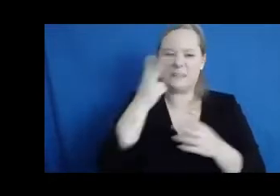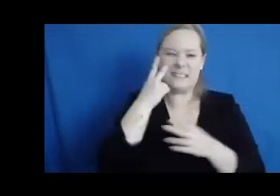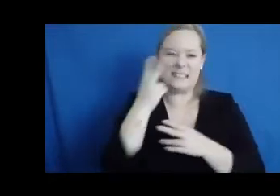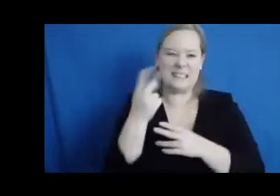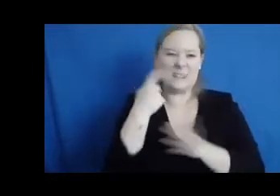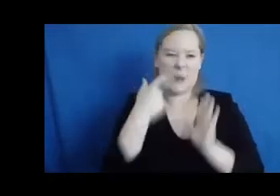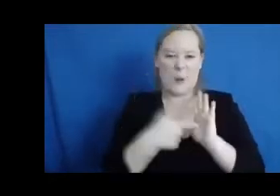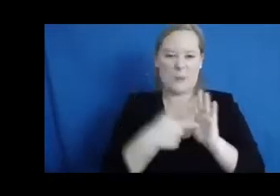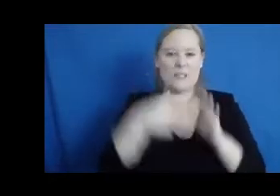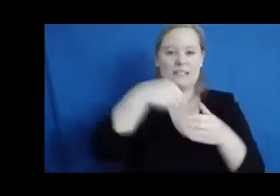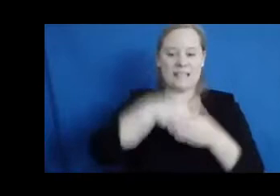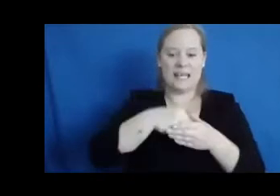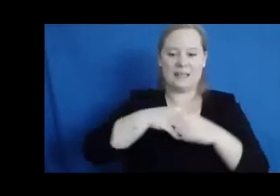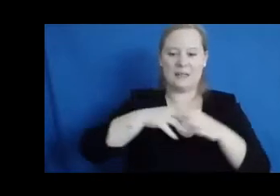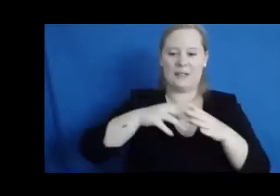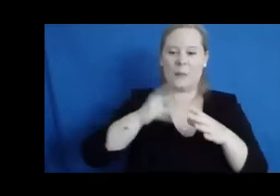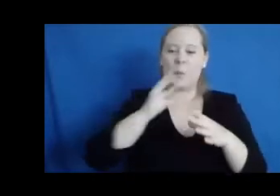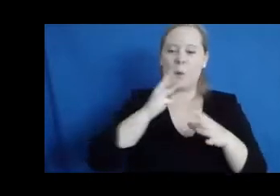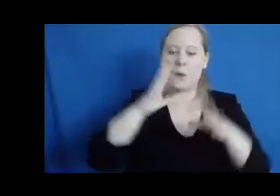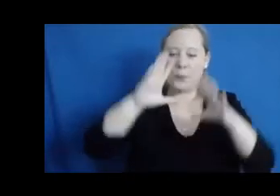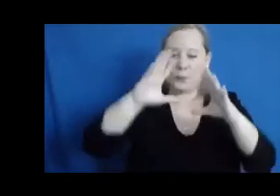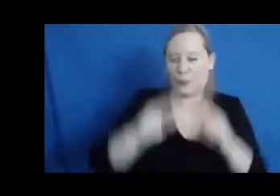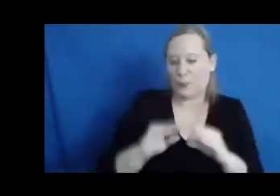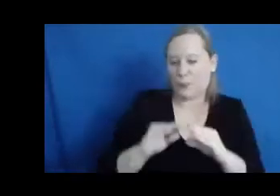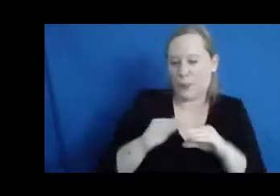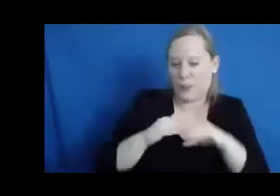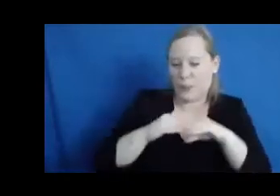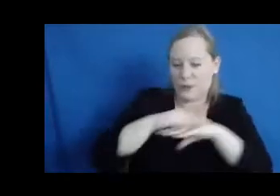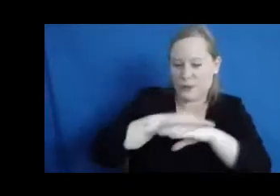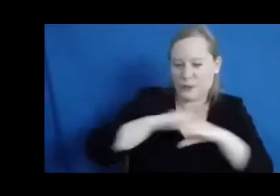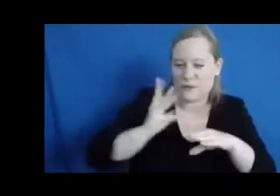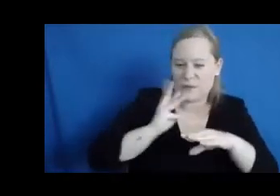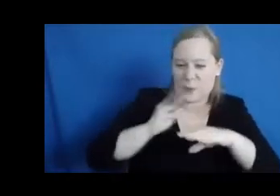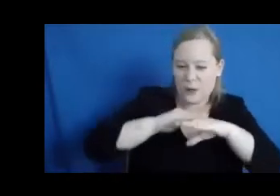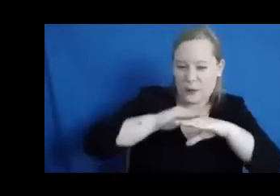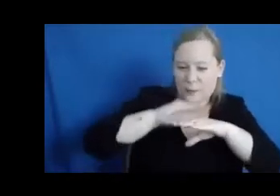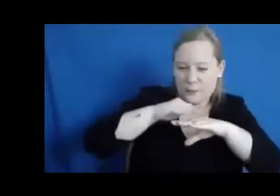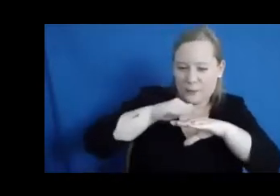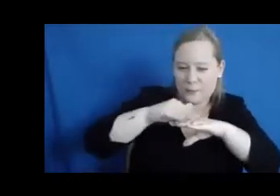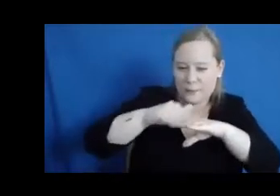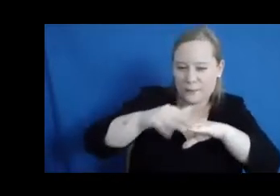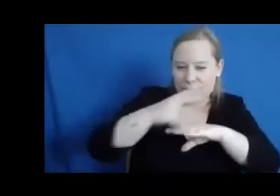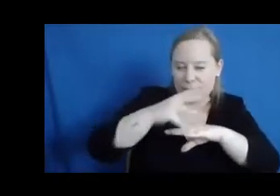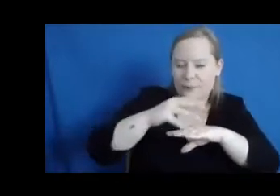in the shallow surface waters along the river and along the irrigated valleys